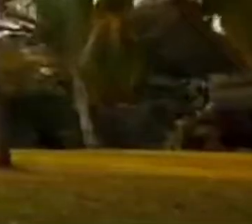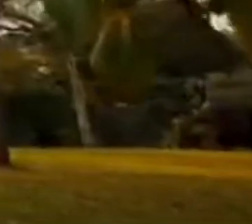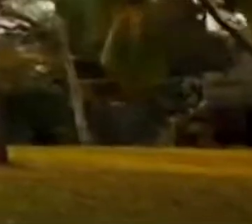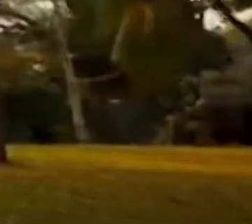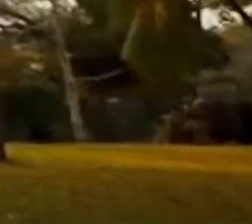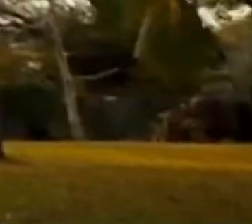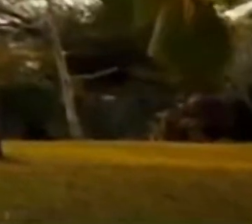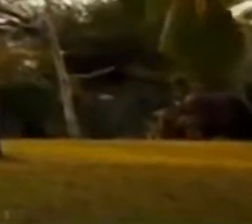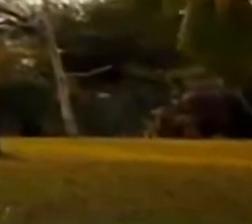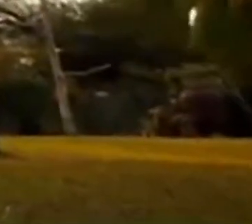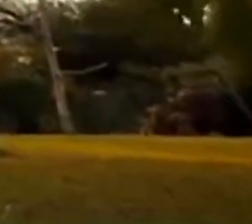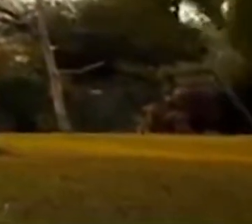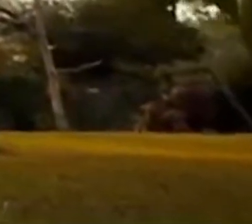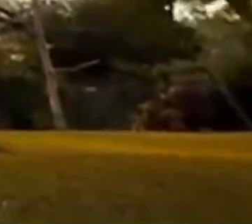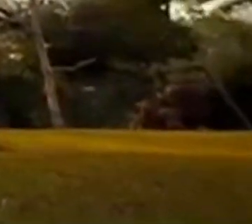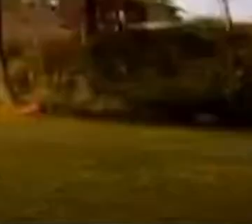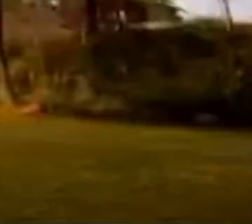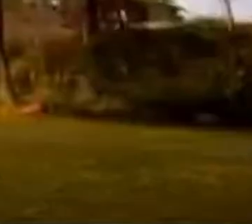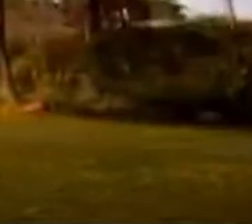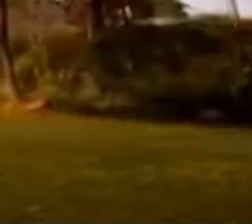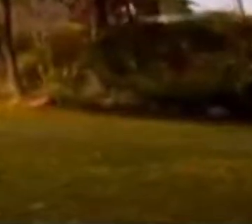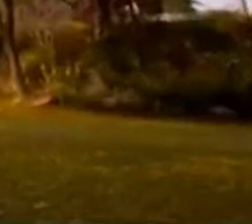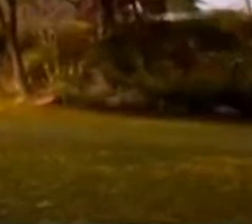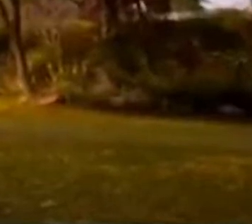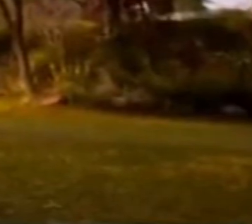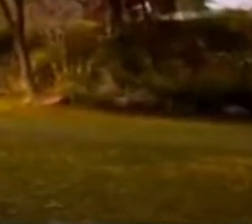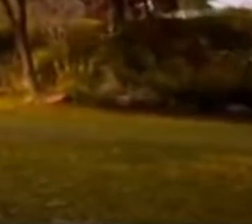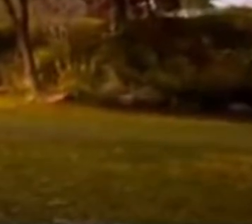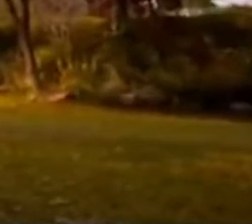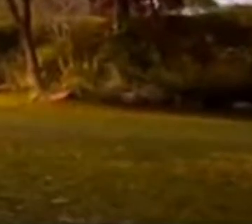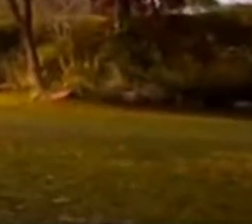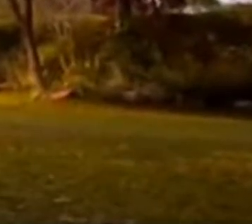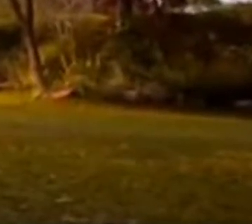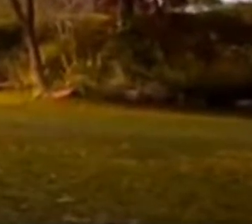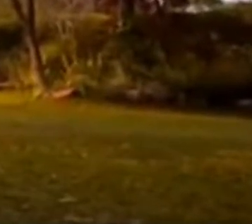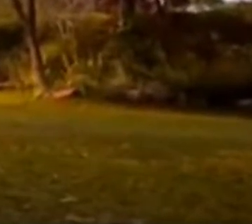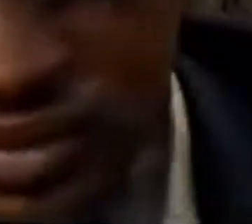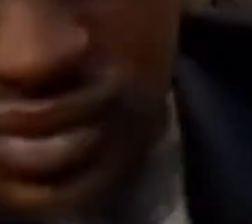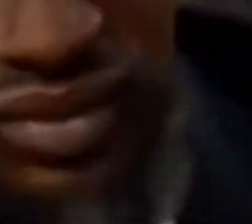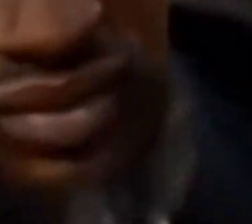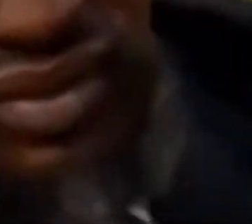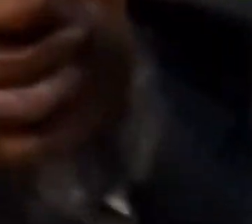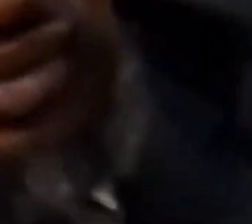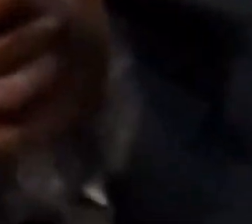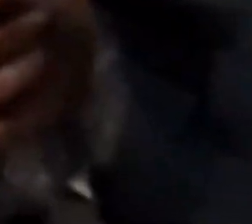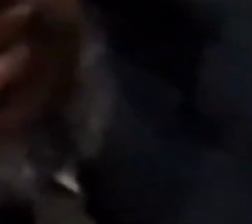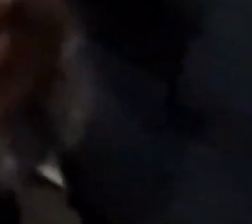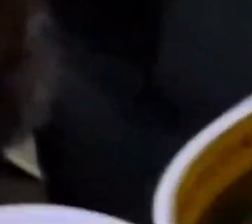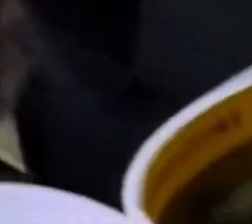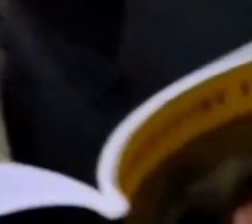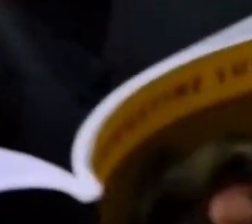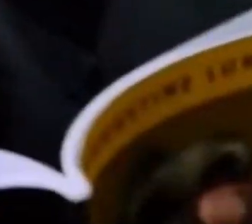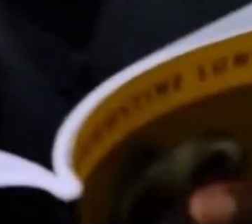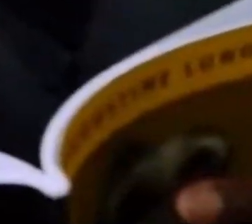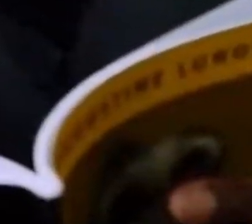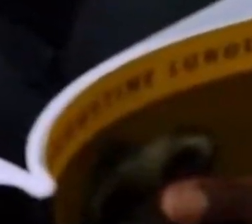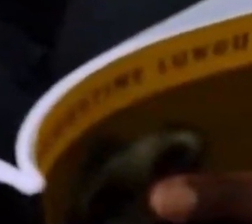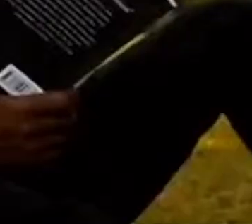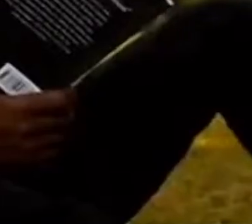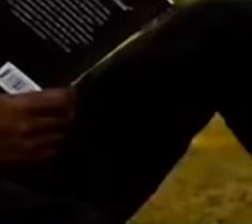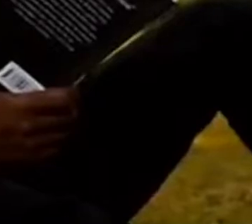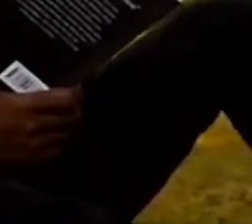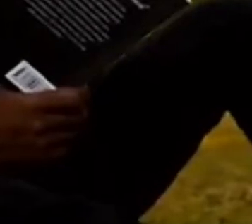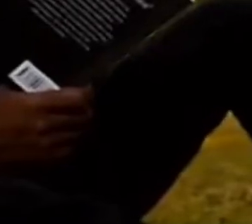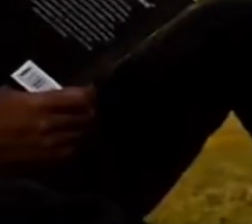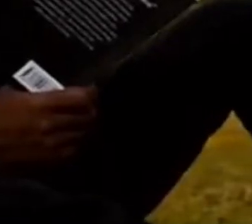got a brighter future. Don't mistake it with Mr. Butcher. Legendary like Kalusha. Eritaya, Tusha. International producer. Little man to meet your